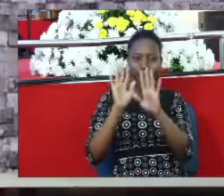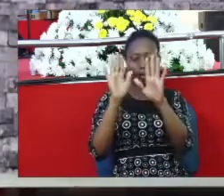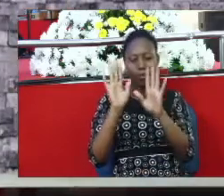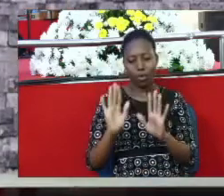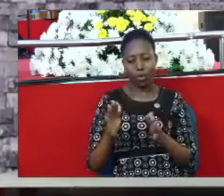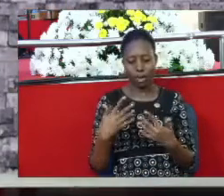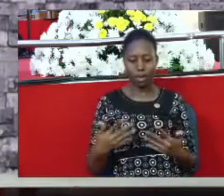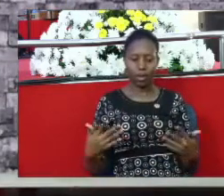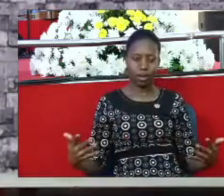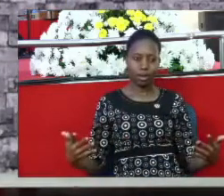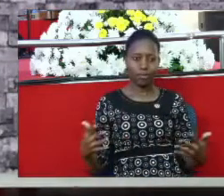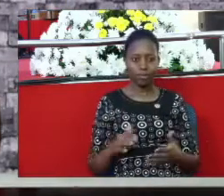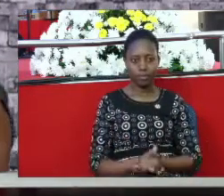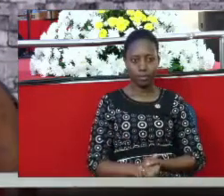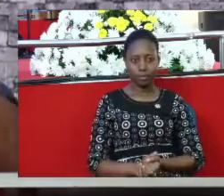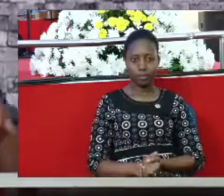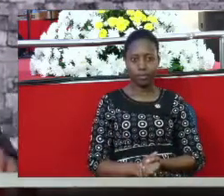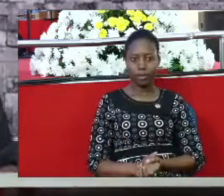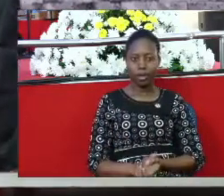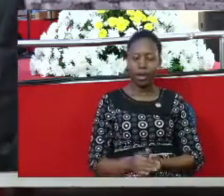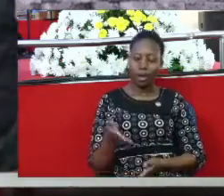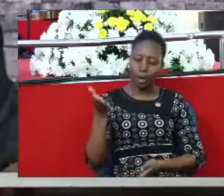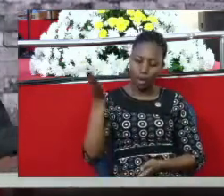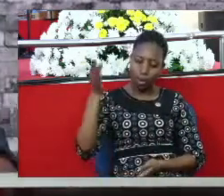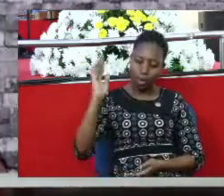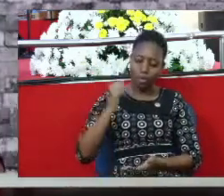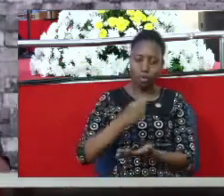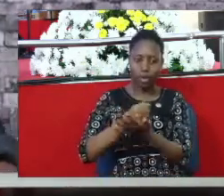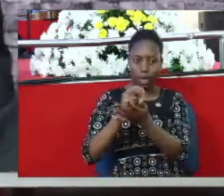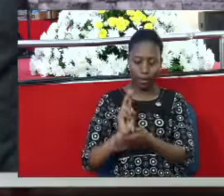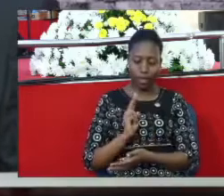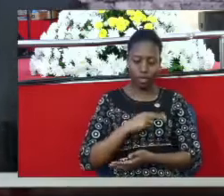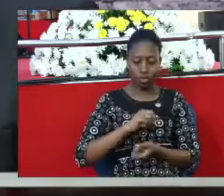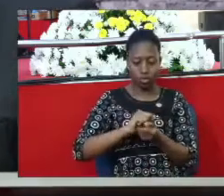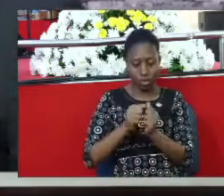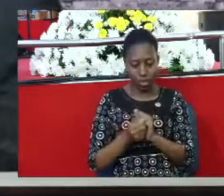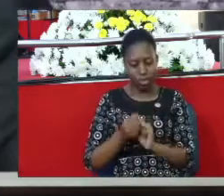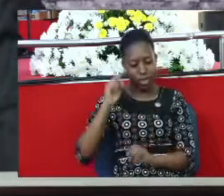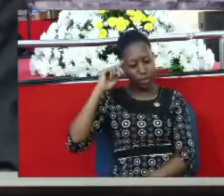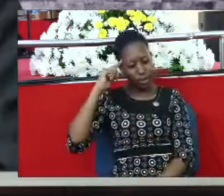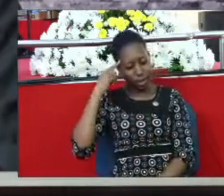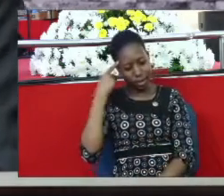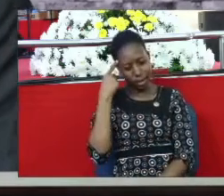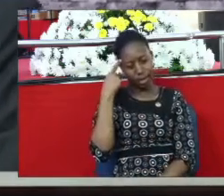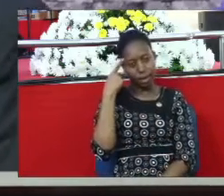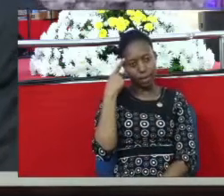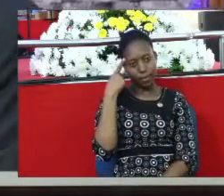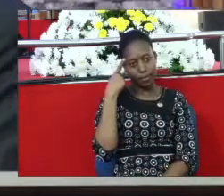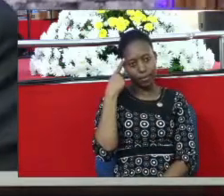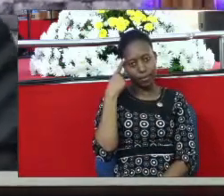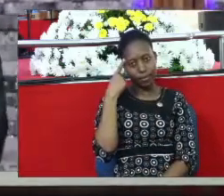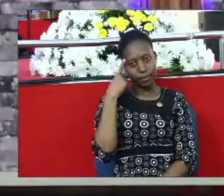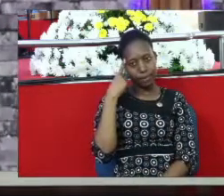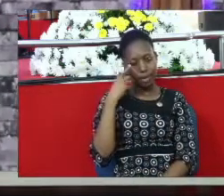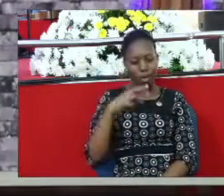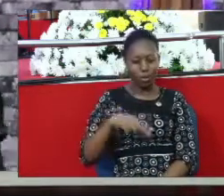seeing and to synchronize our thinking into that. Then we went to another one. Oh, this one. This one is even interesting.